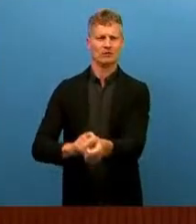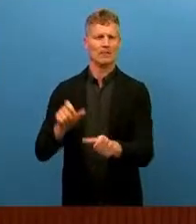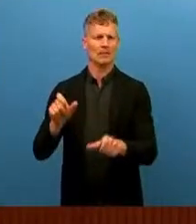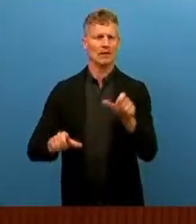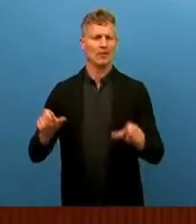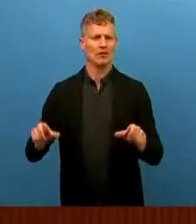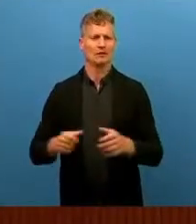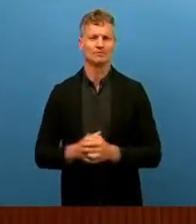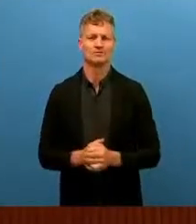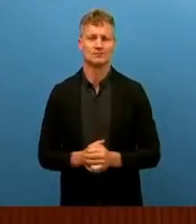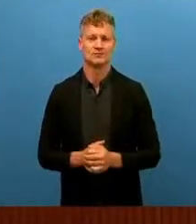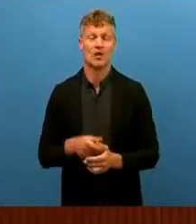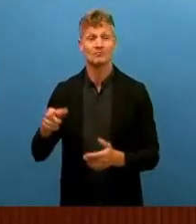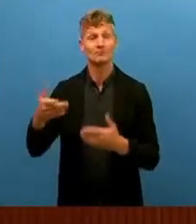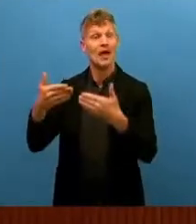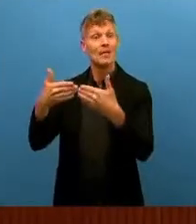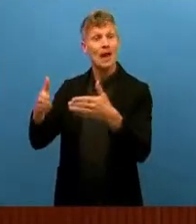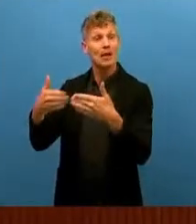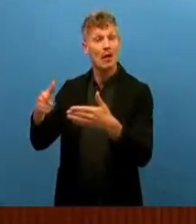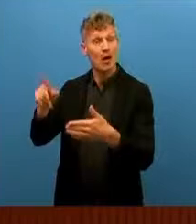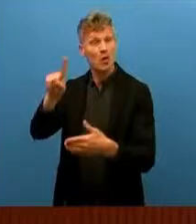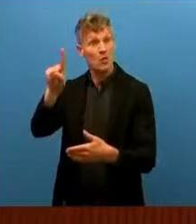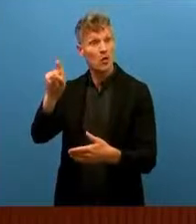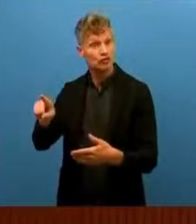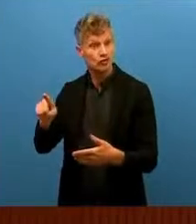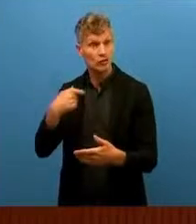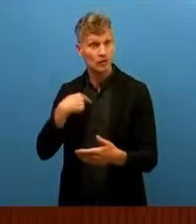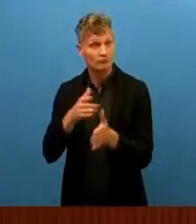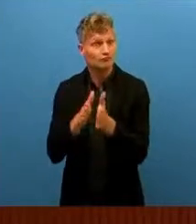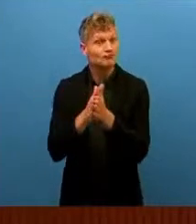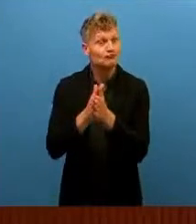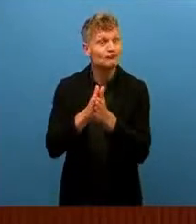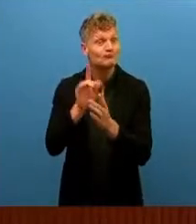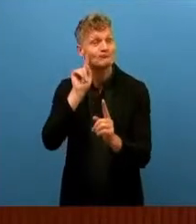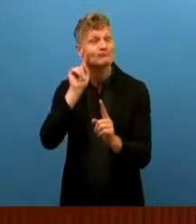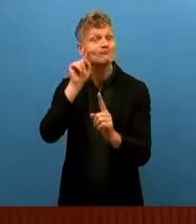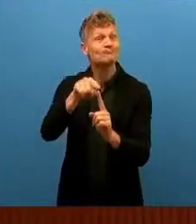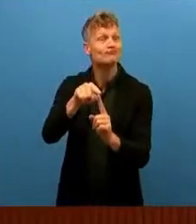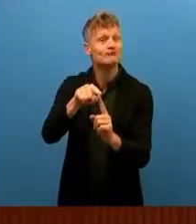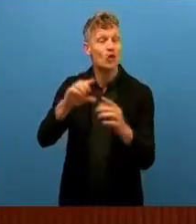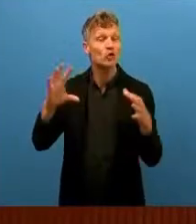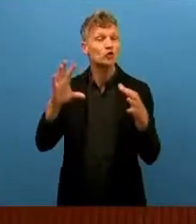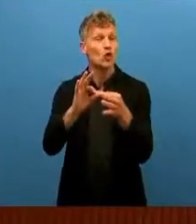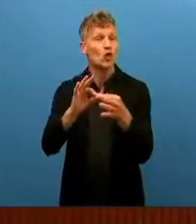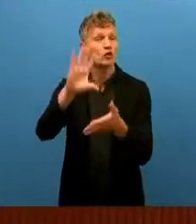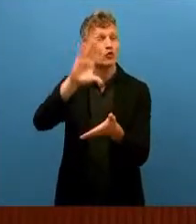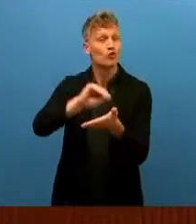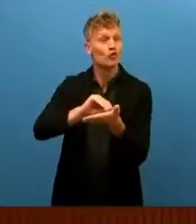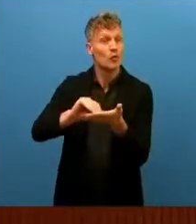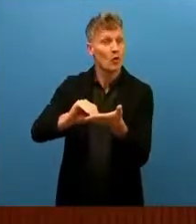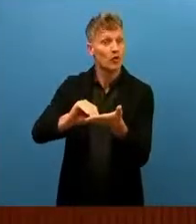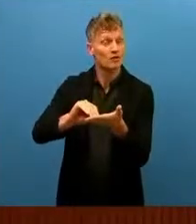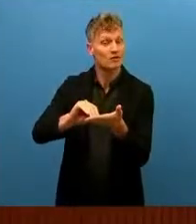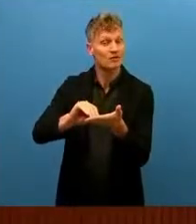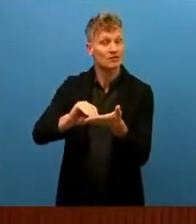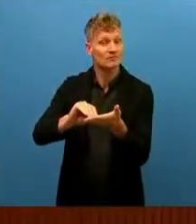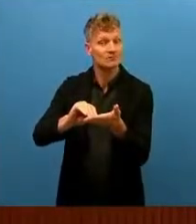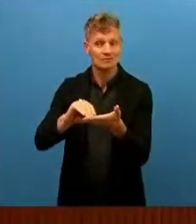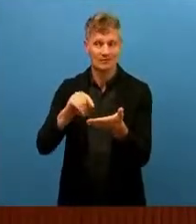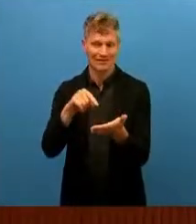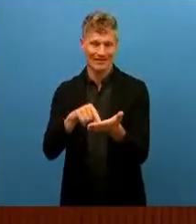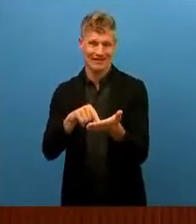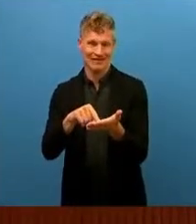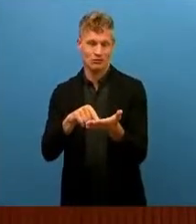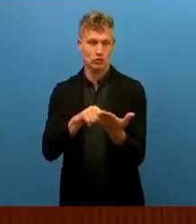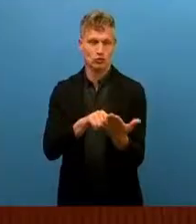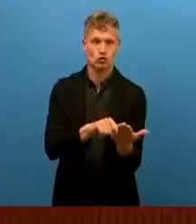look forward to the inclusion of the joint report in the annual Indigenous Peoples Resolution, capturing the momentum